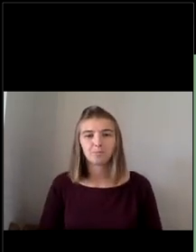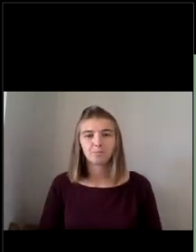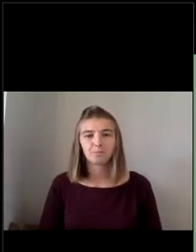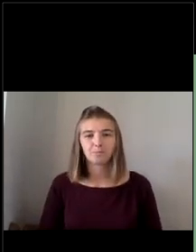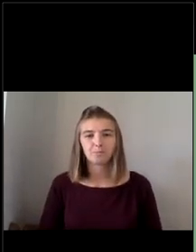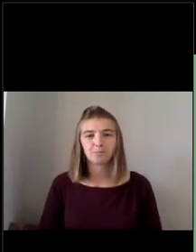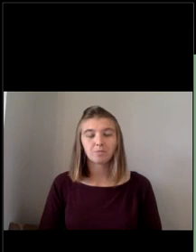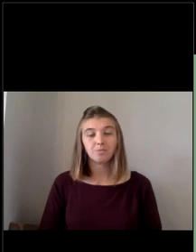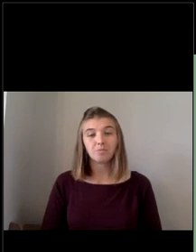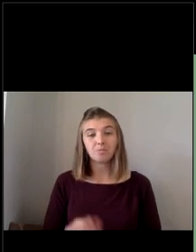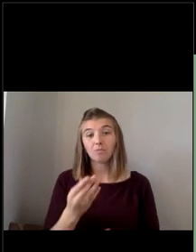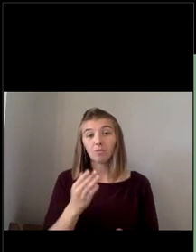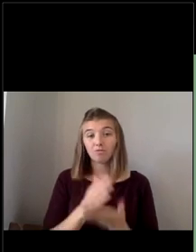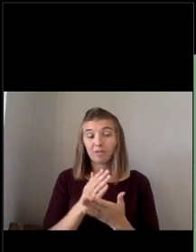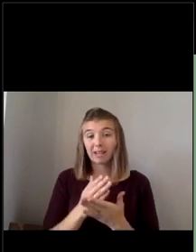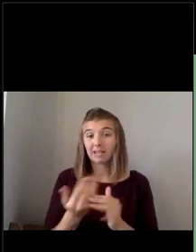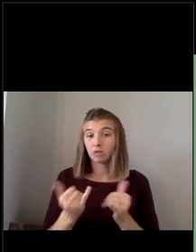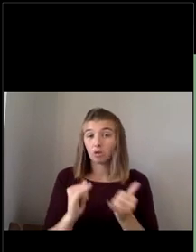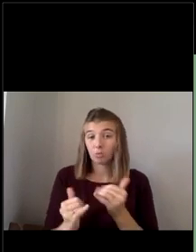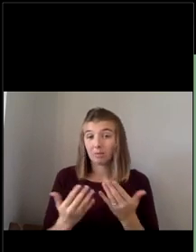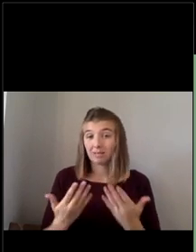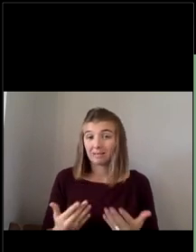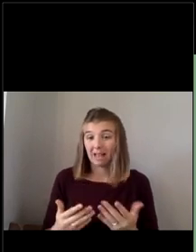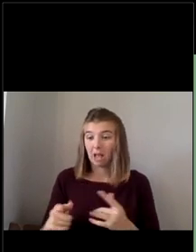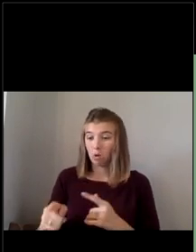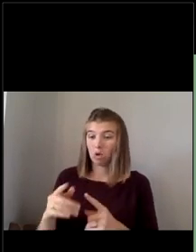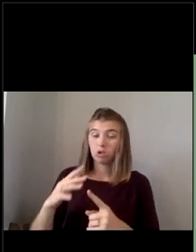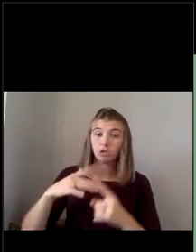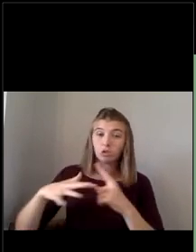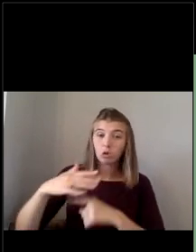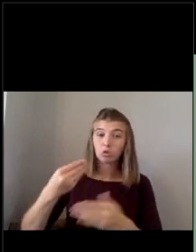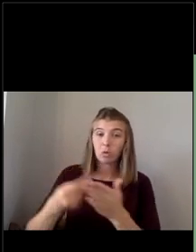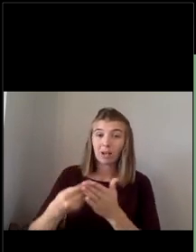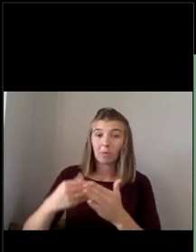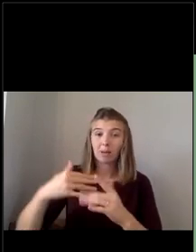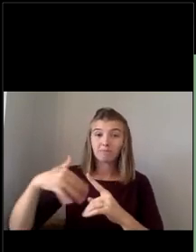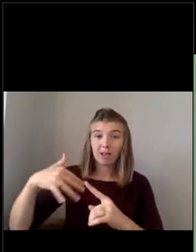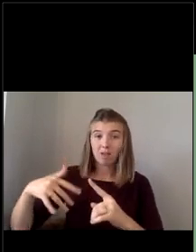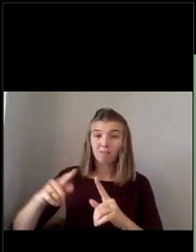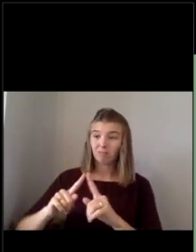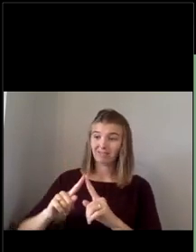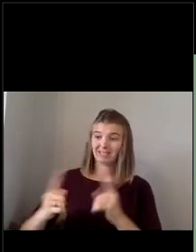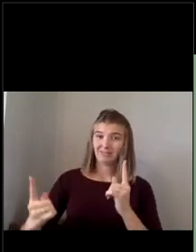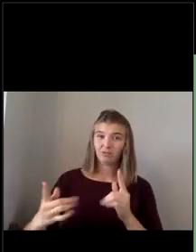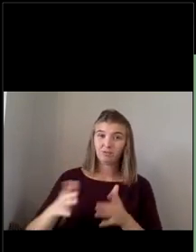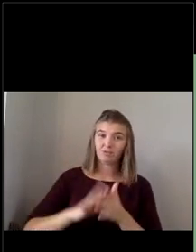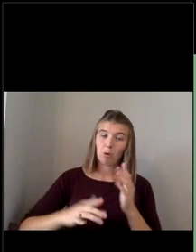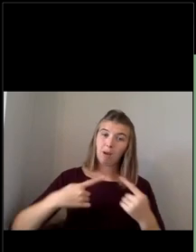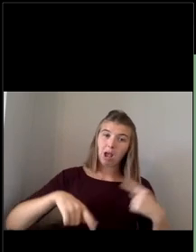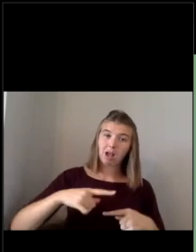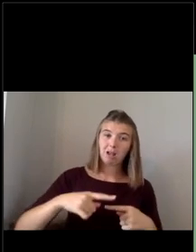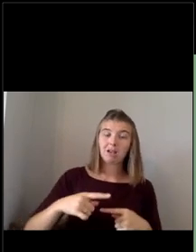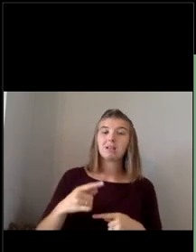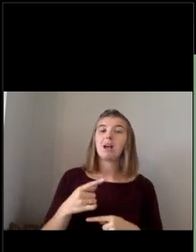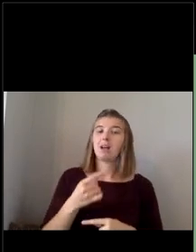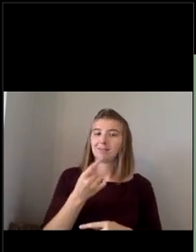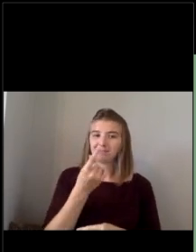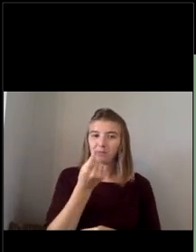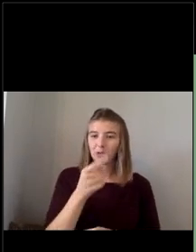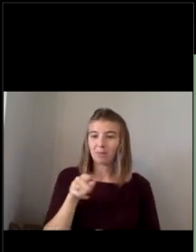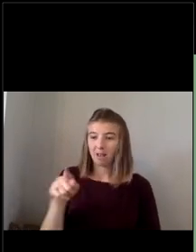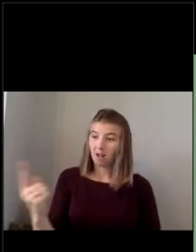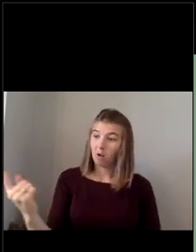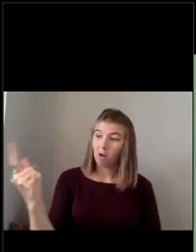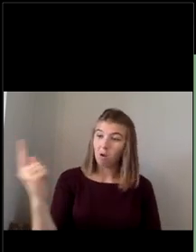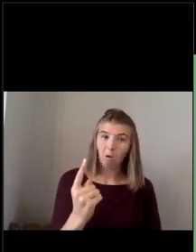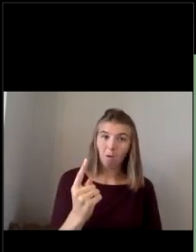their families, and this can place them as the other even before they start the university education. many also have to work to